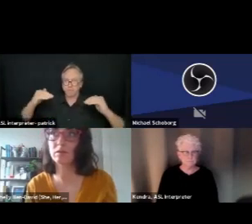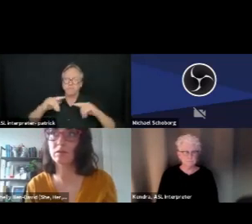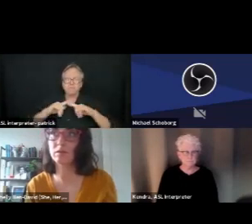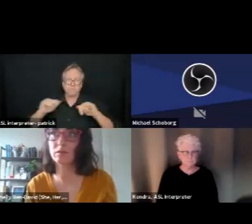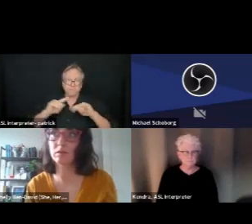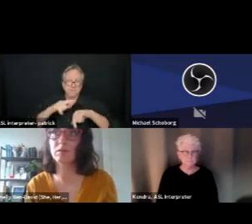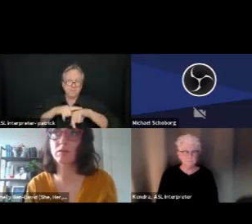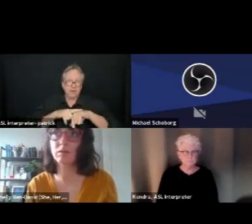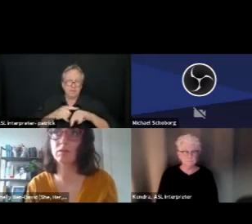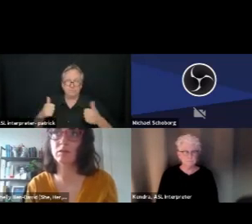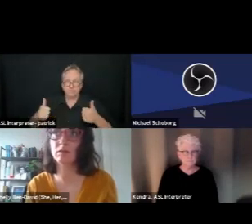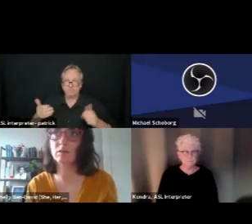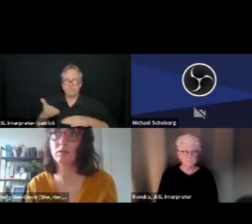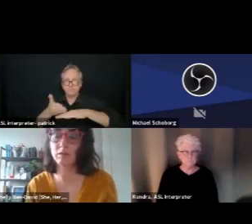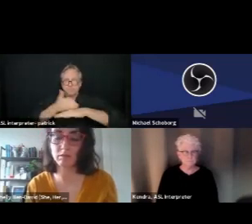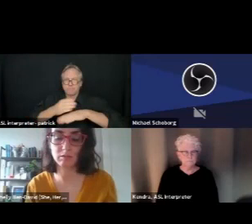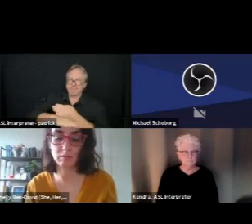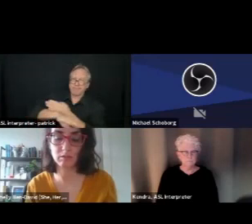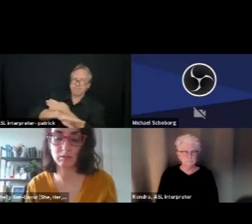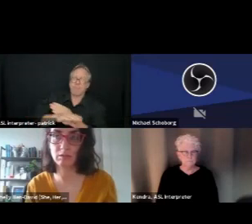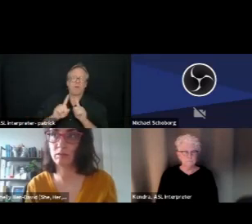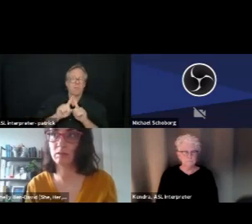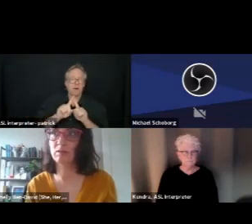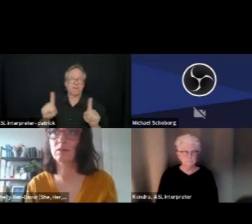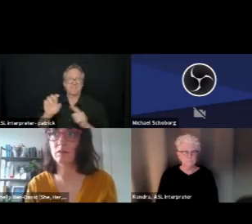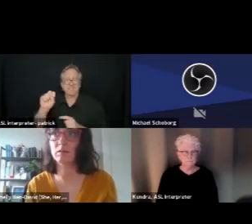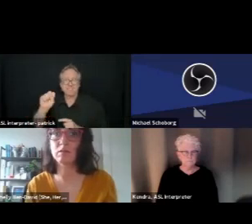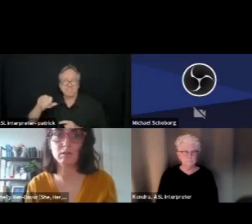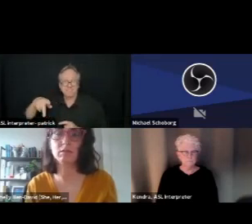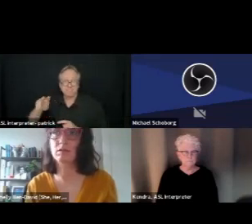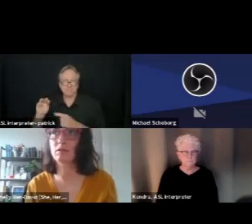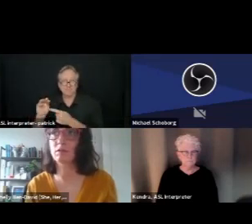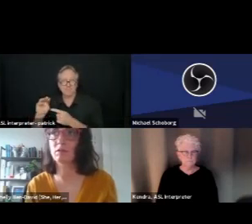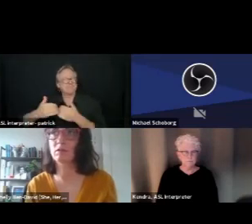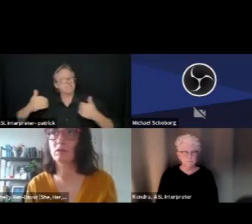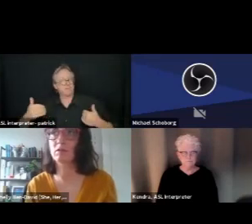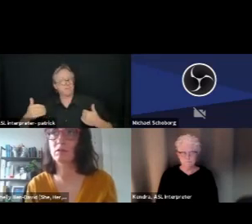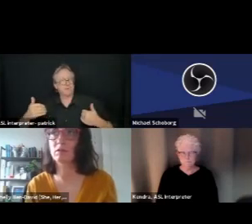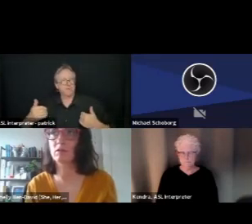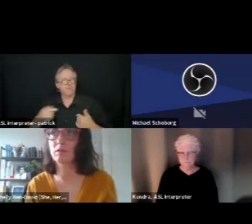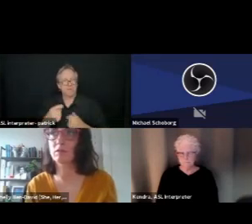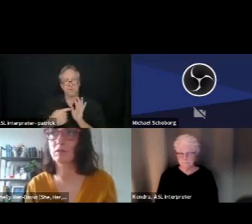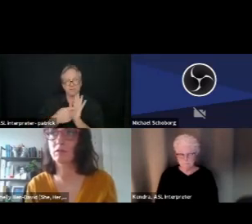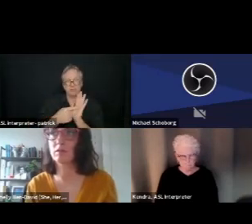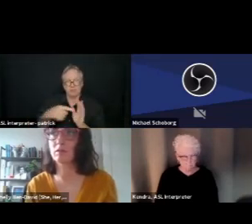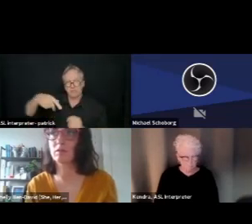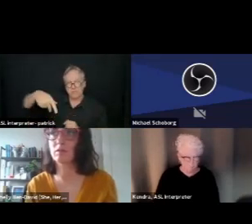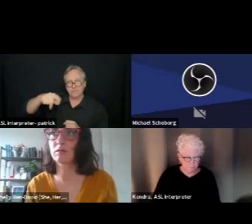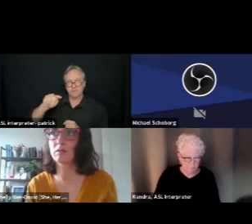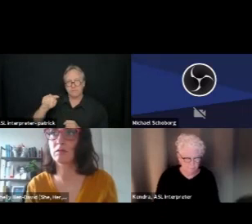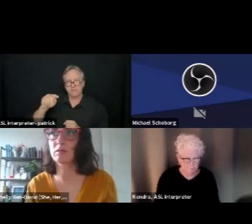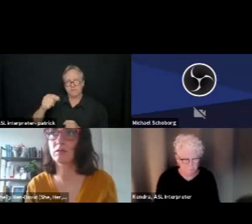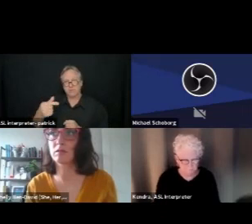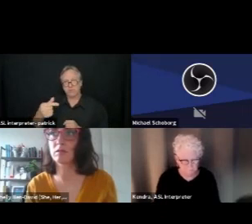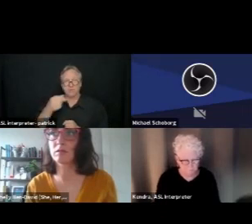same time. But that's not the case with the symptoms stuff. So what it shows is that post-traumatic growth doesn't really